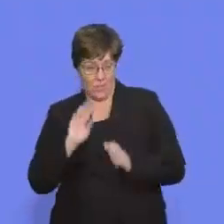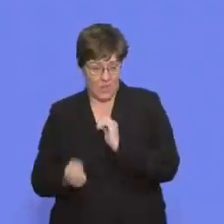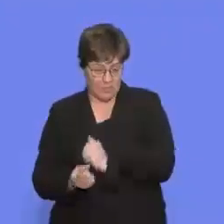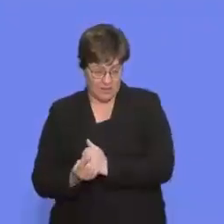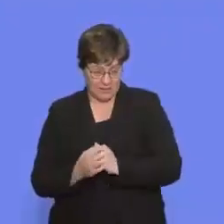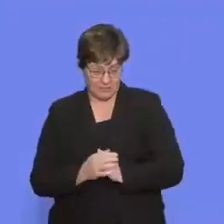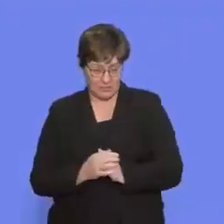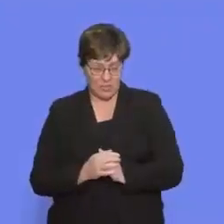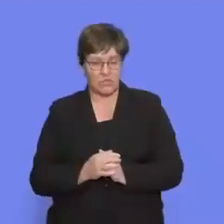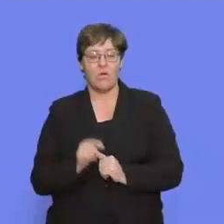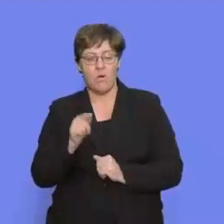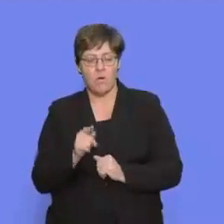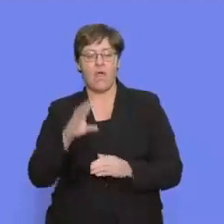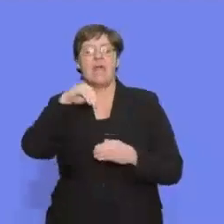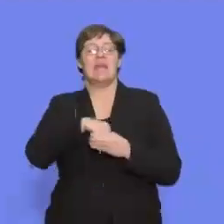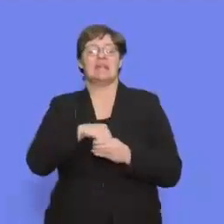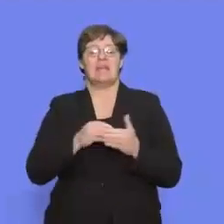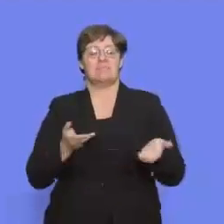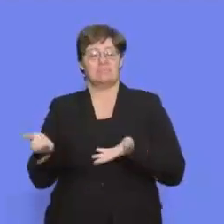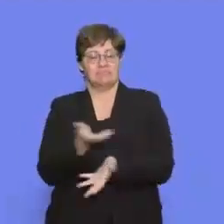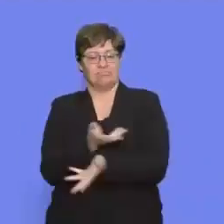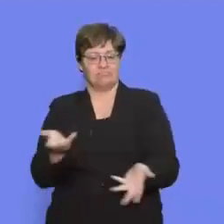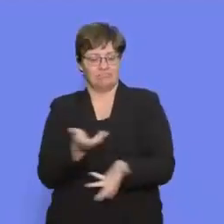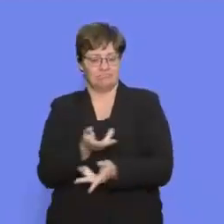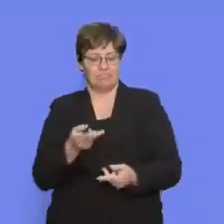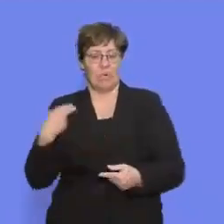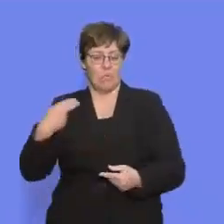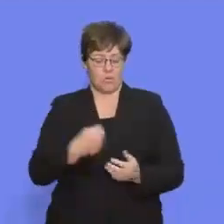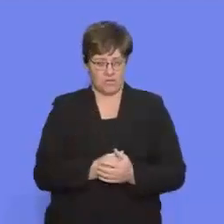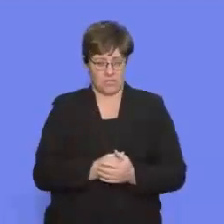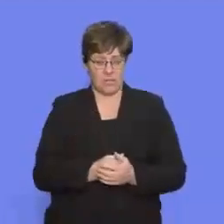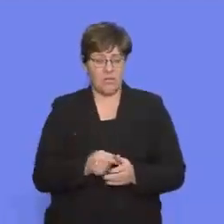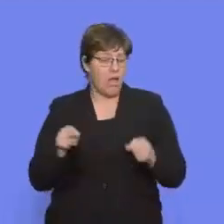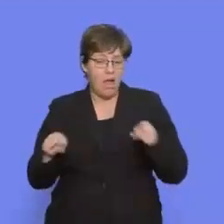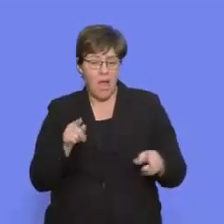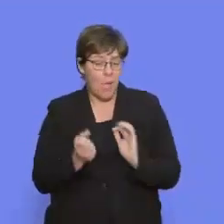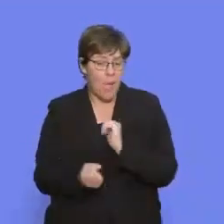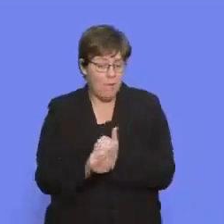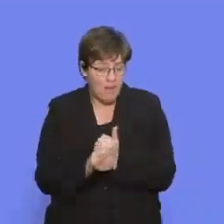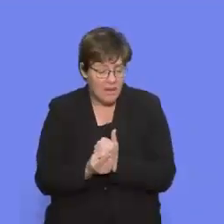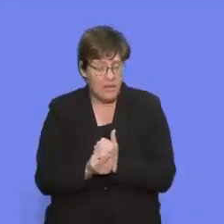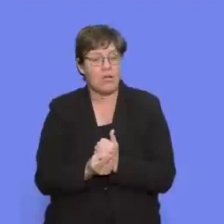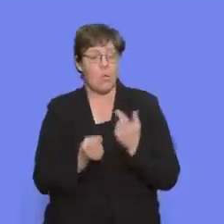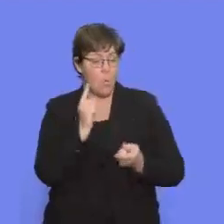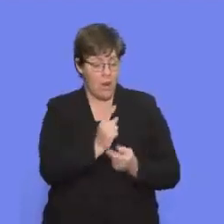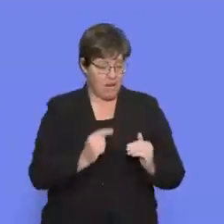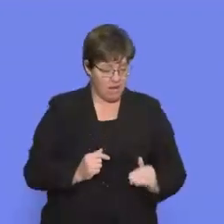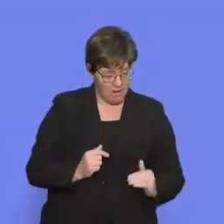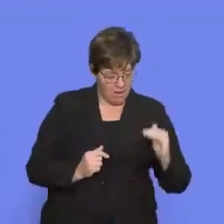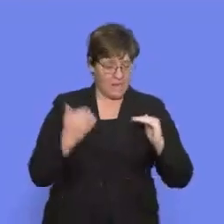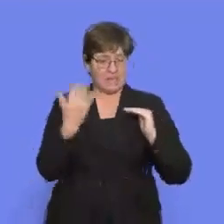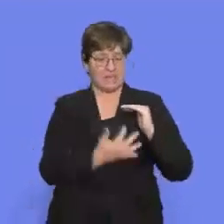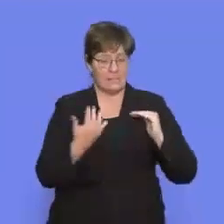an interaction between two hormones. What is happening between the two hormones? One hormone stimulates the